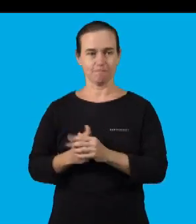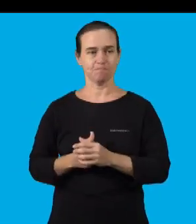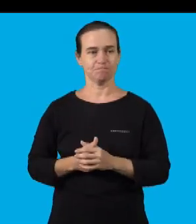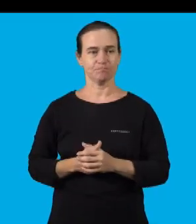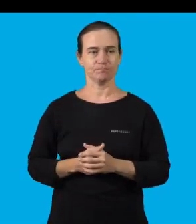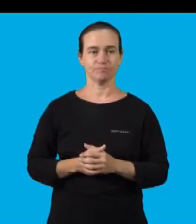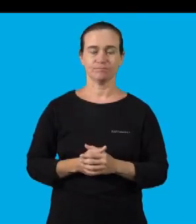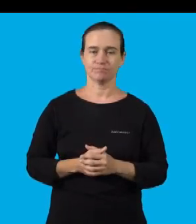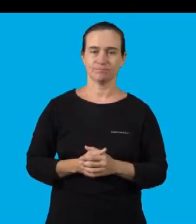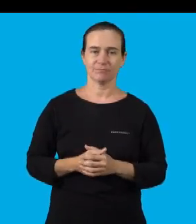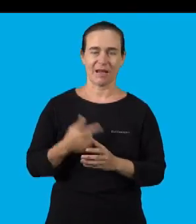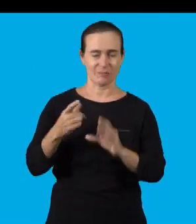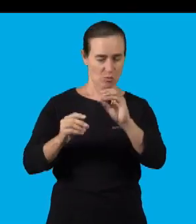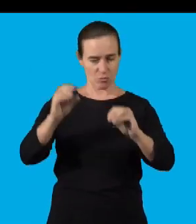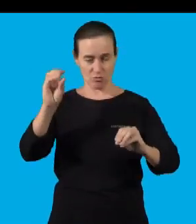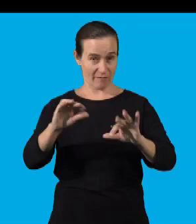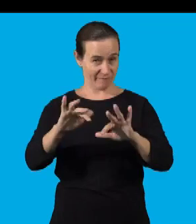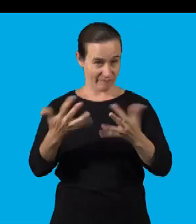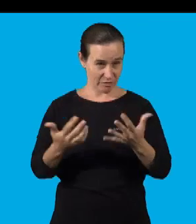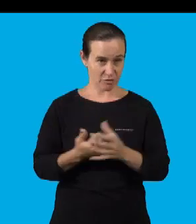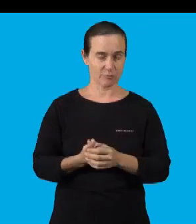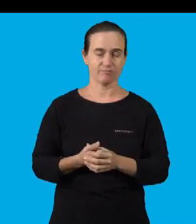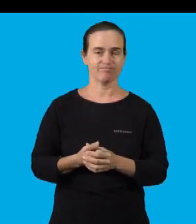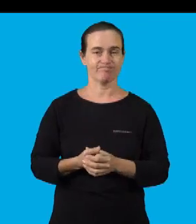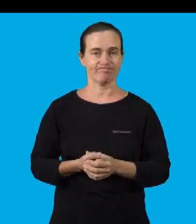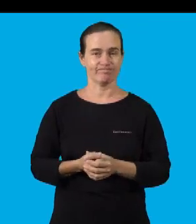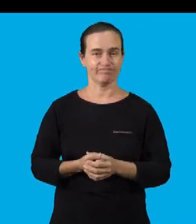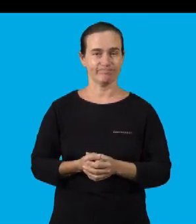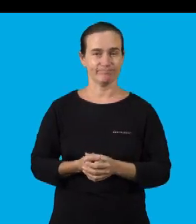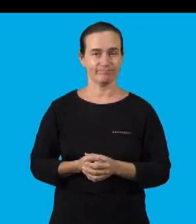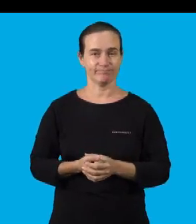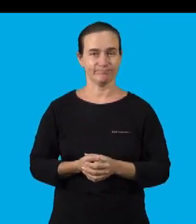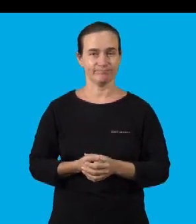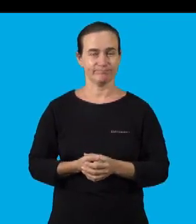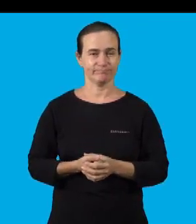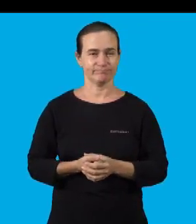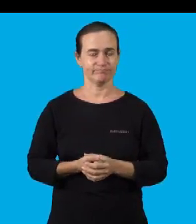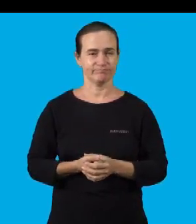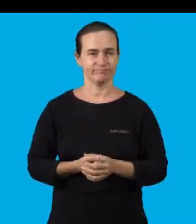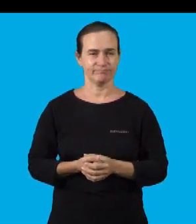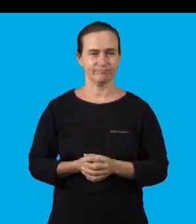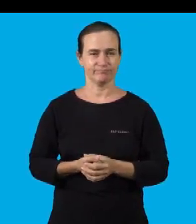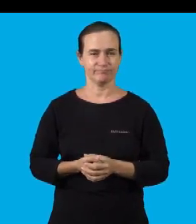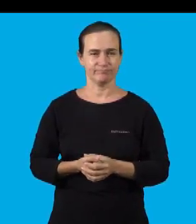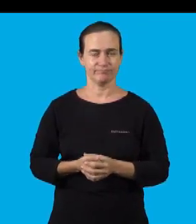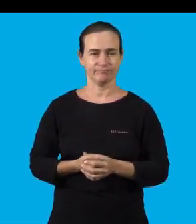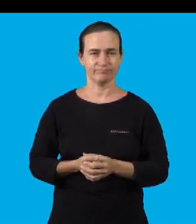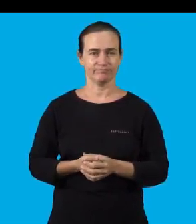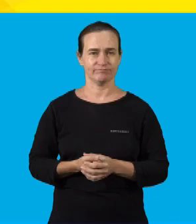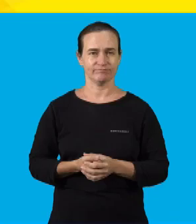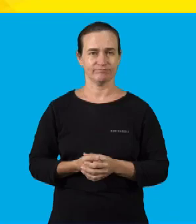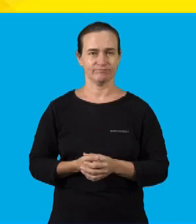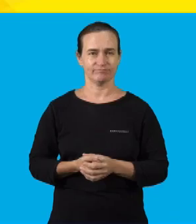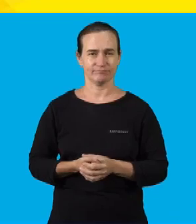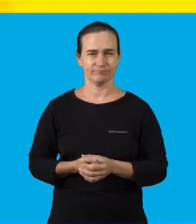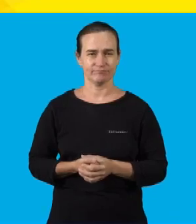1/27. So there we've substituted our two values. Now, whenever we have a case like this, we try then to